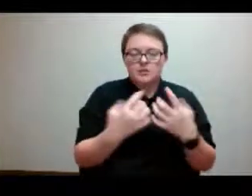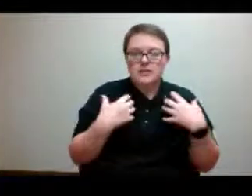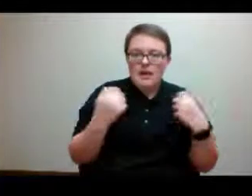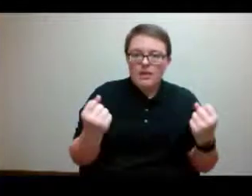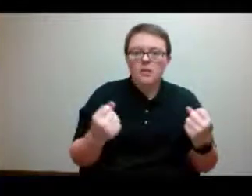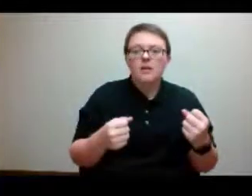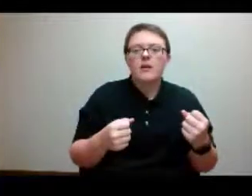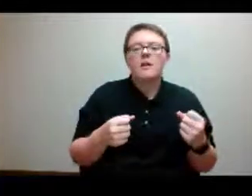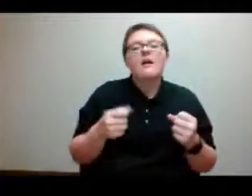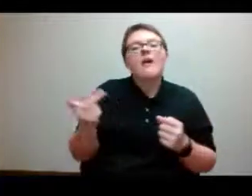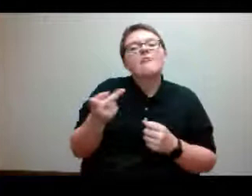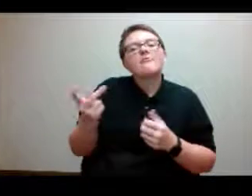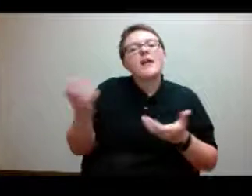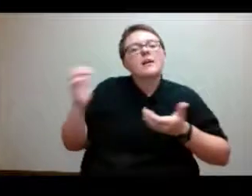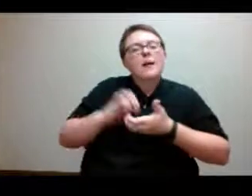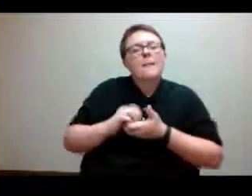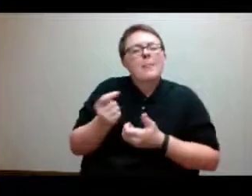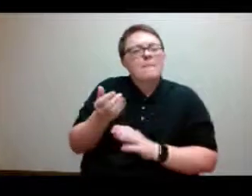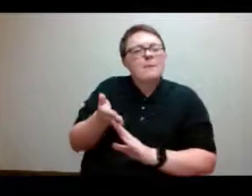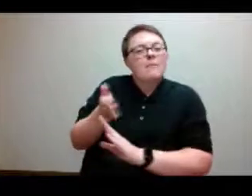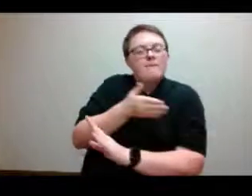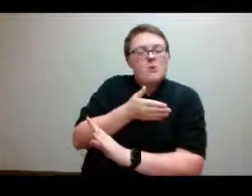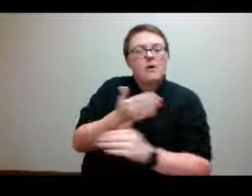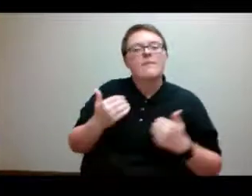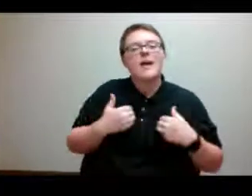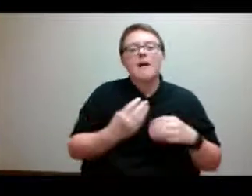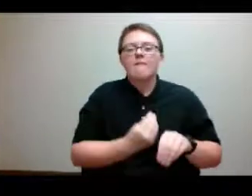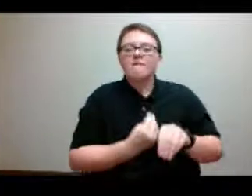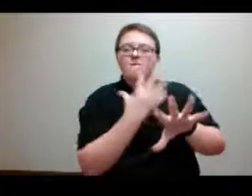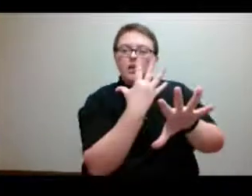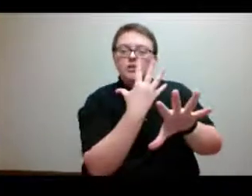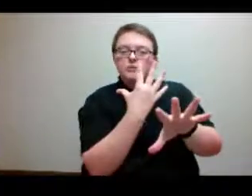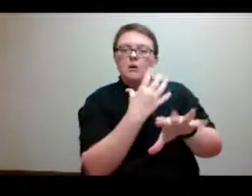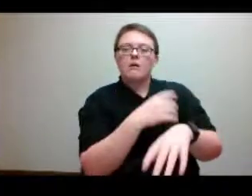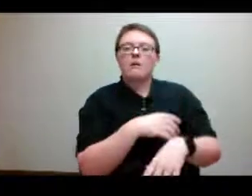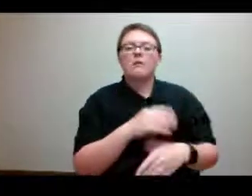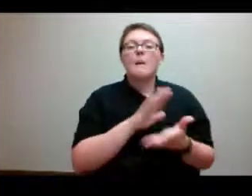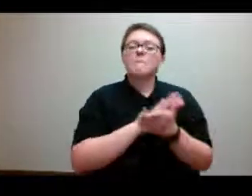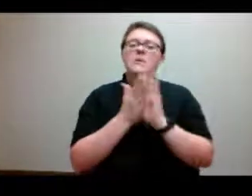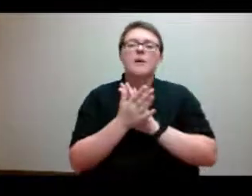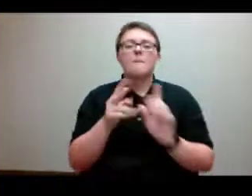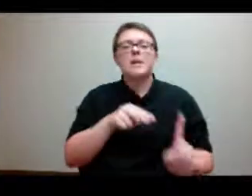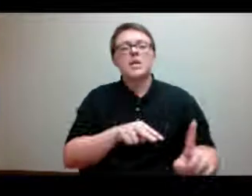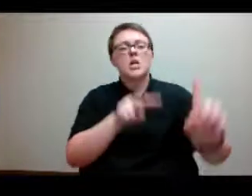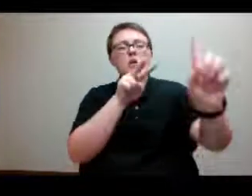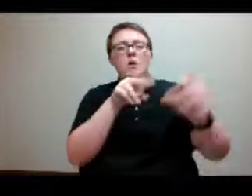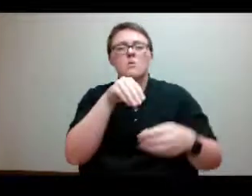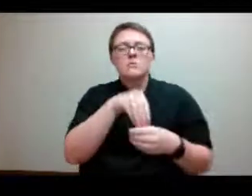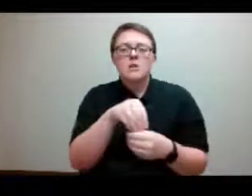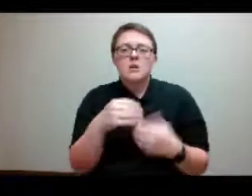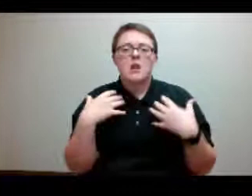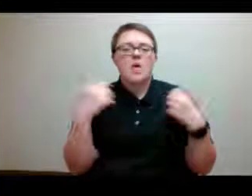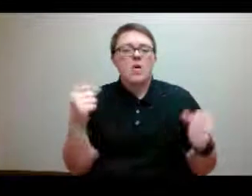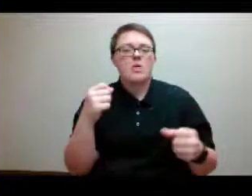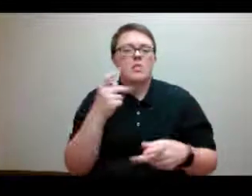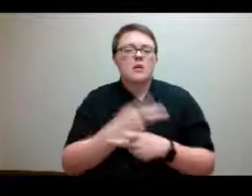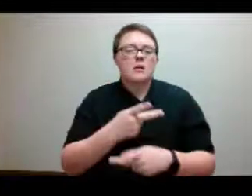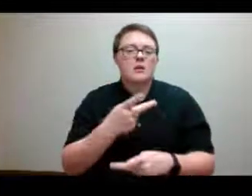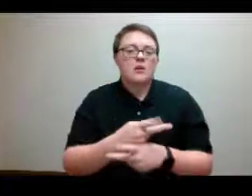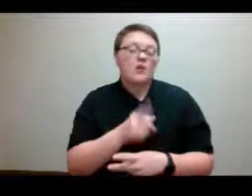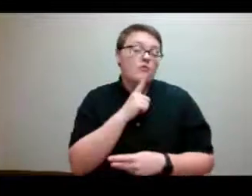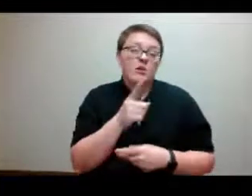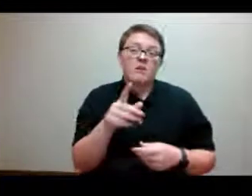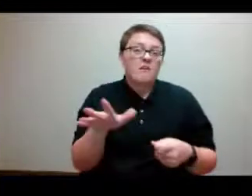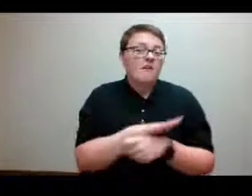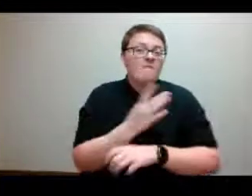to that. They offered a virtual Becoming Heroes in Healthcare sessions, where they basically dedicated a whole